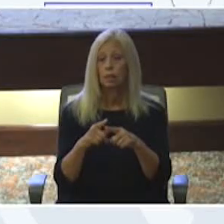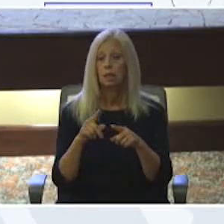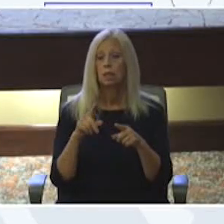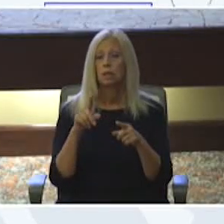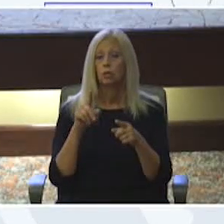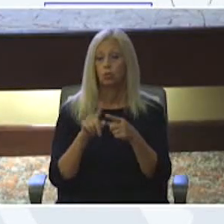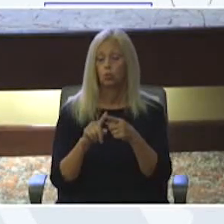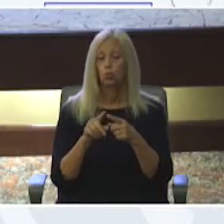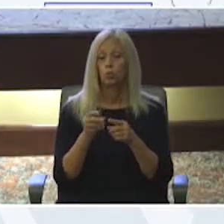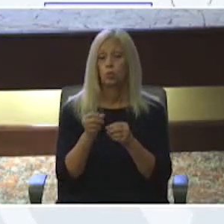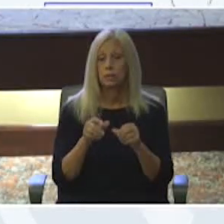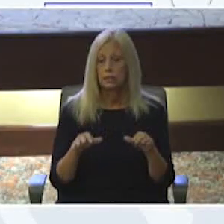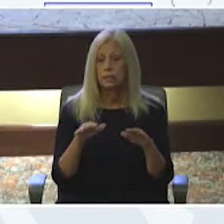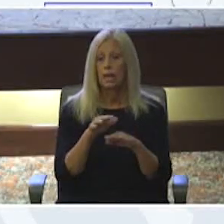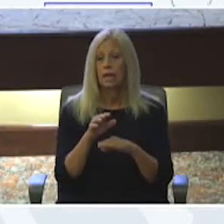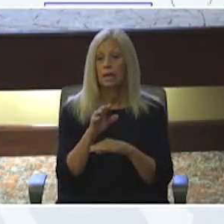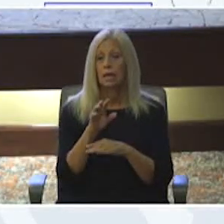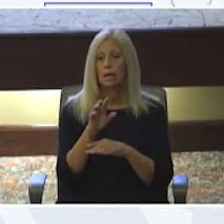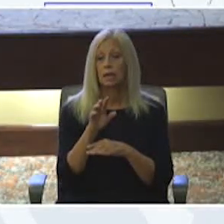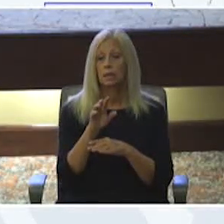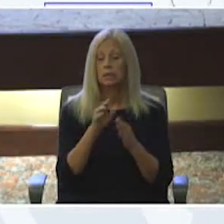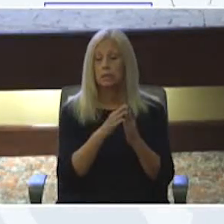to the Sandtown